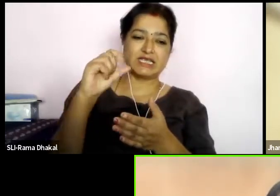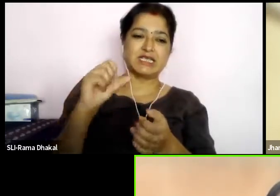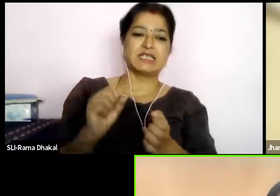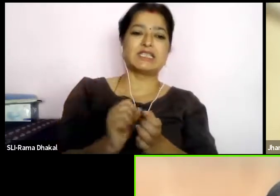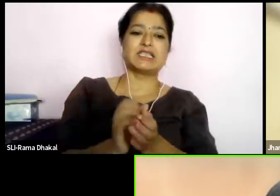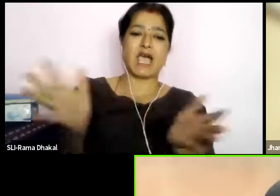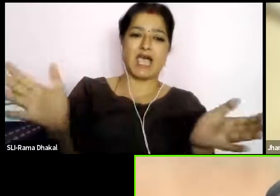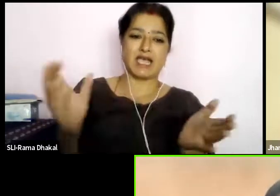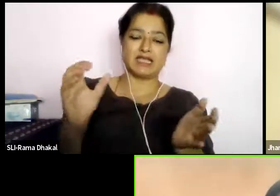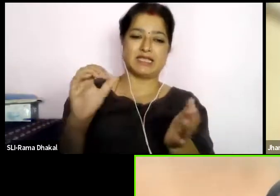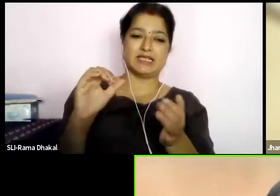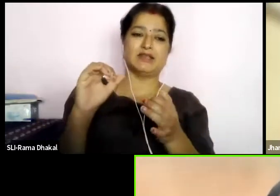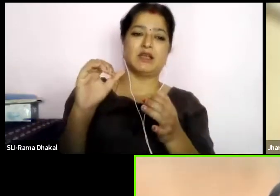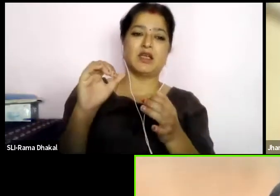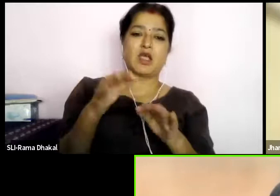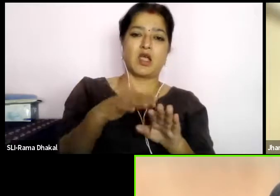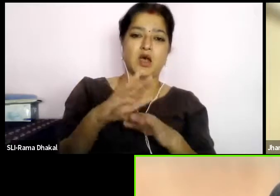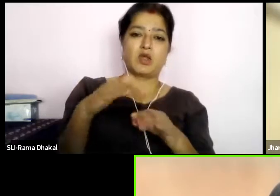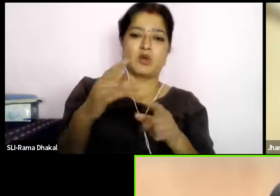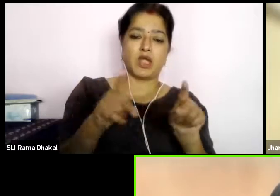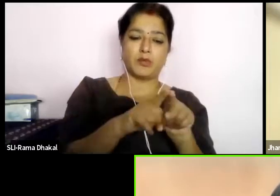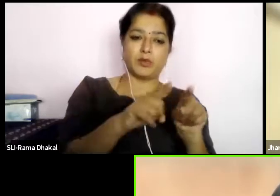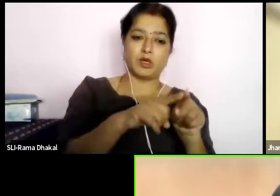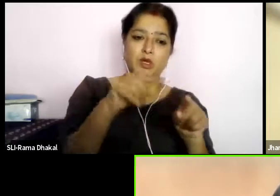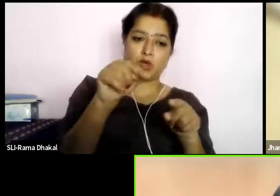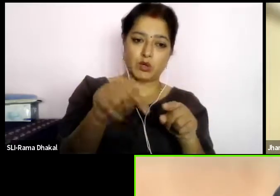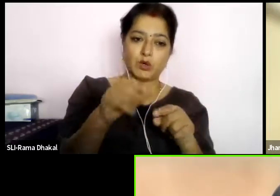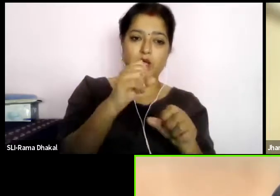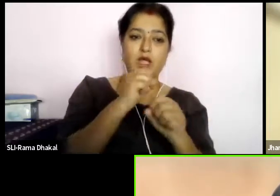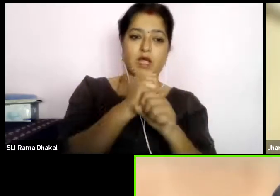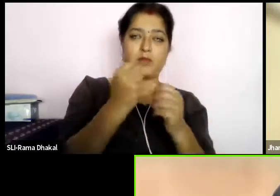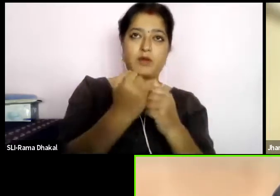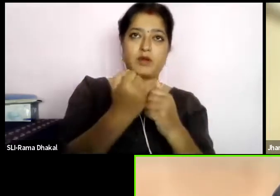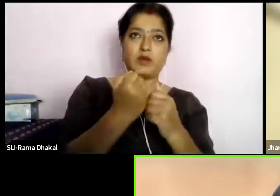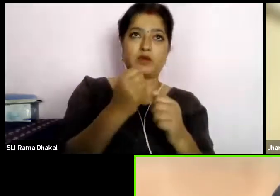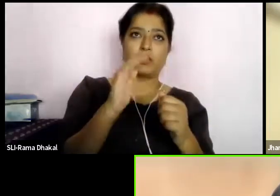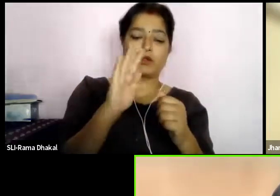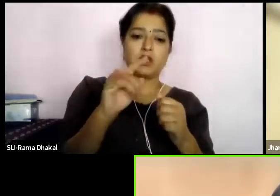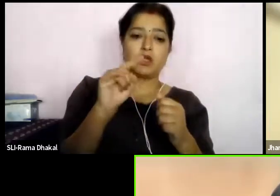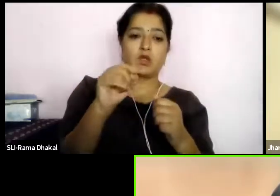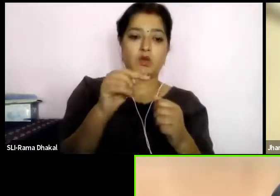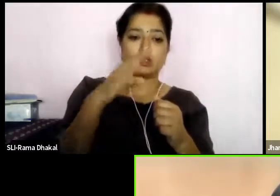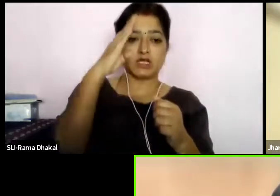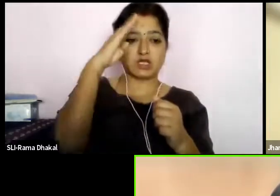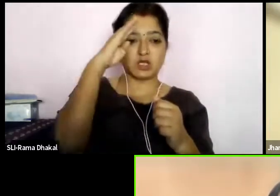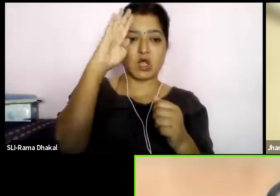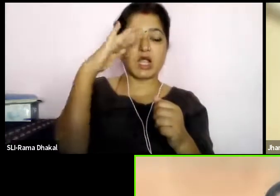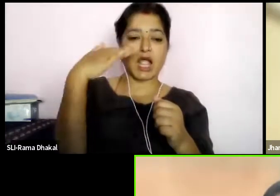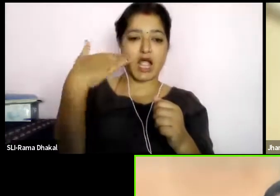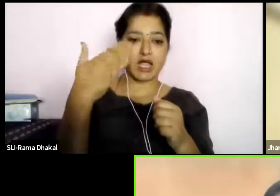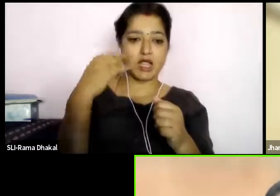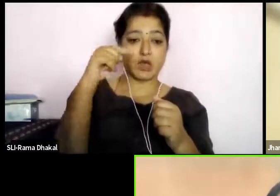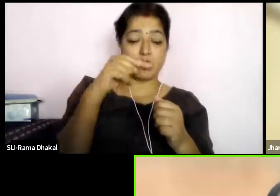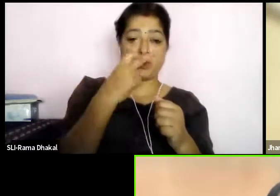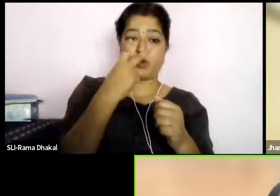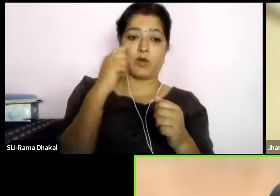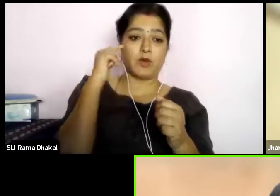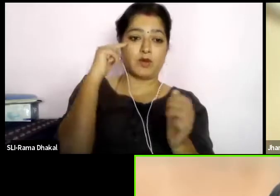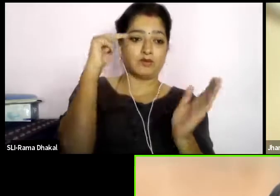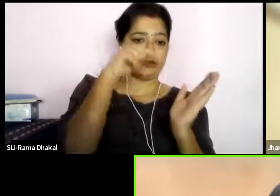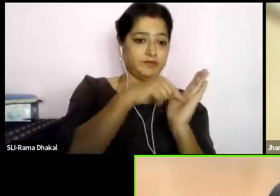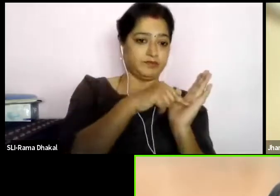government structures. So for us, it is very much required and crucial to have a broader